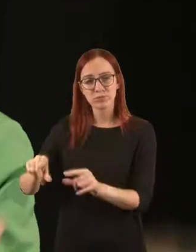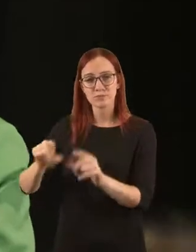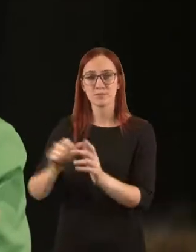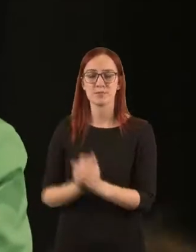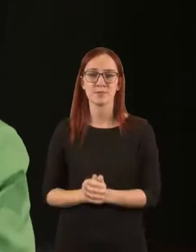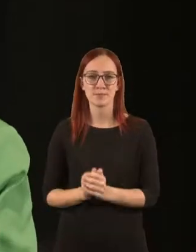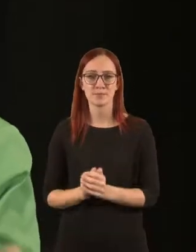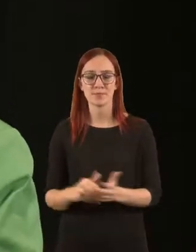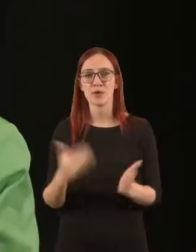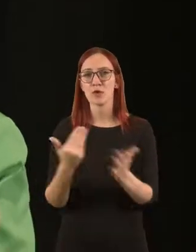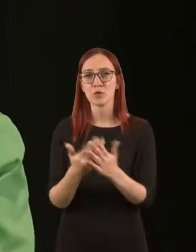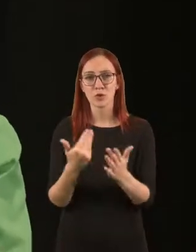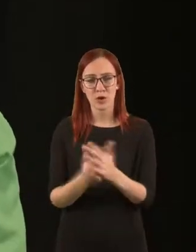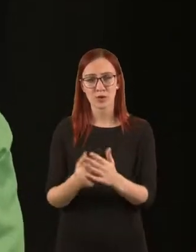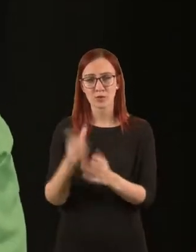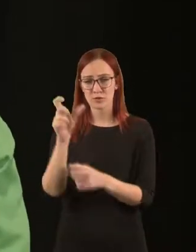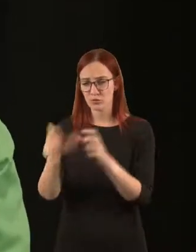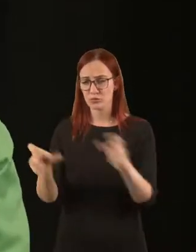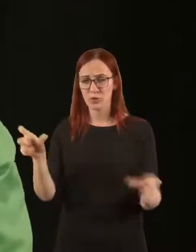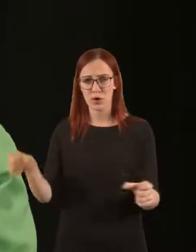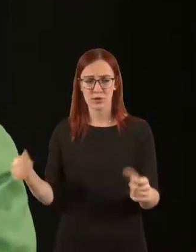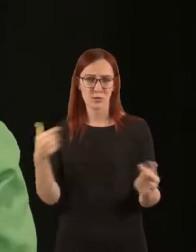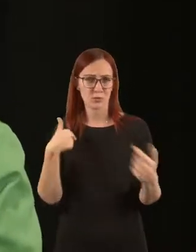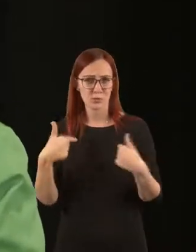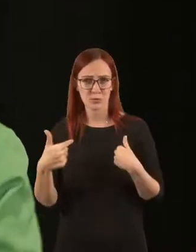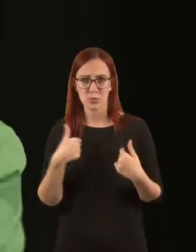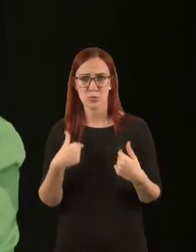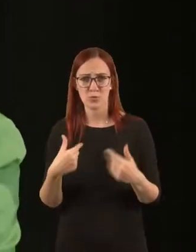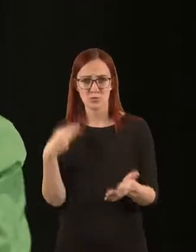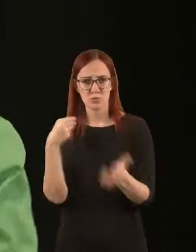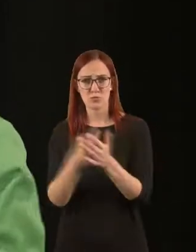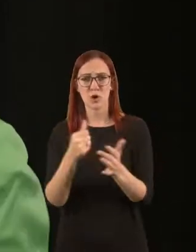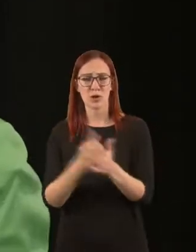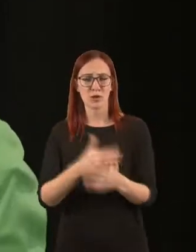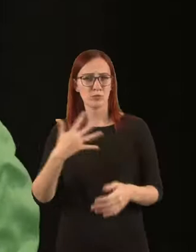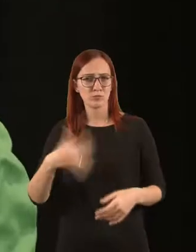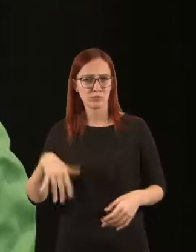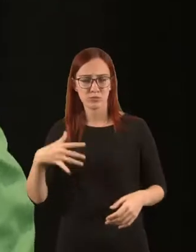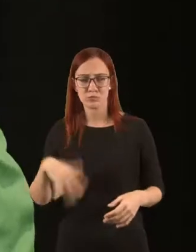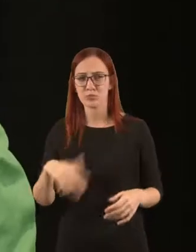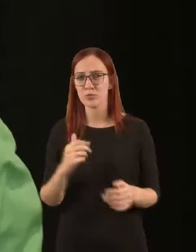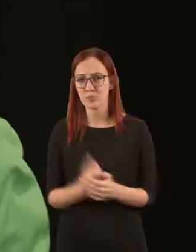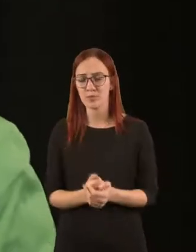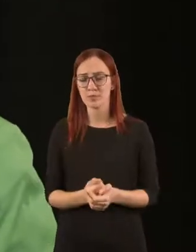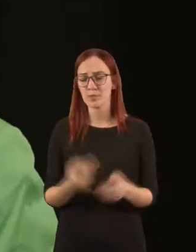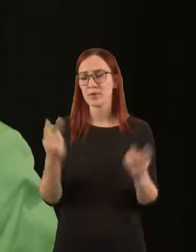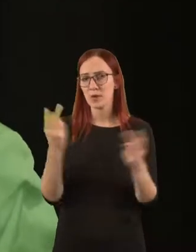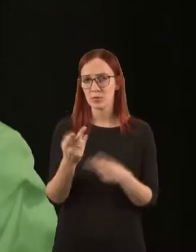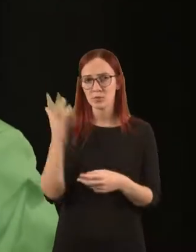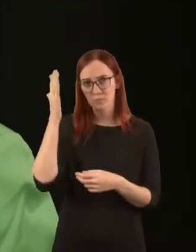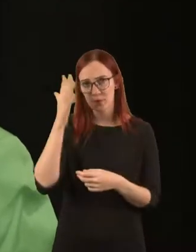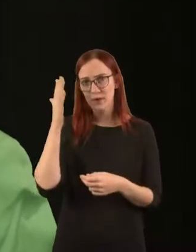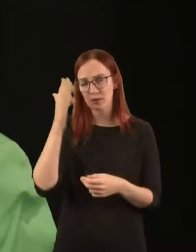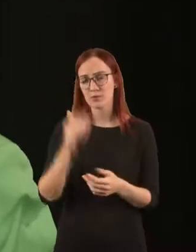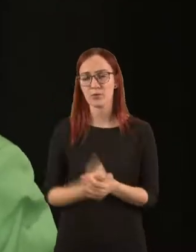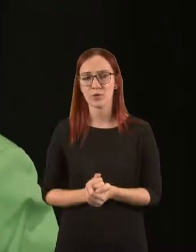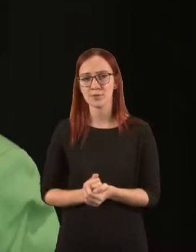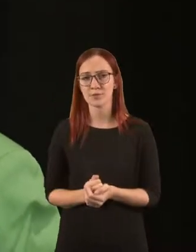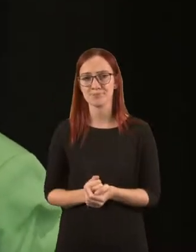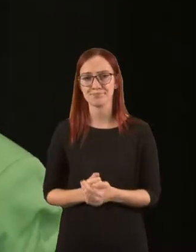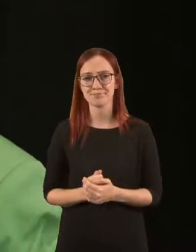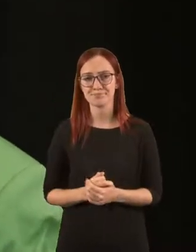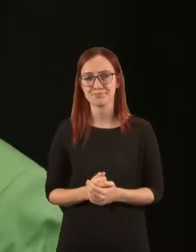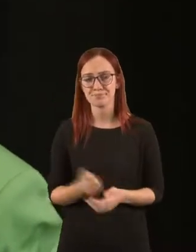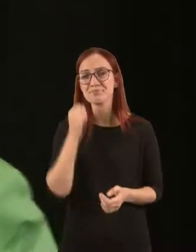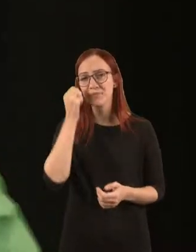increasing taxes, we need to look at what taxes could be reduced in parallel. So